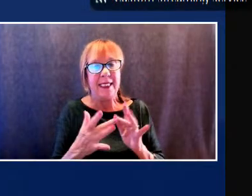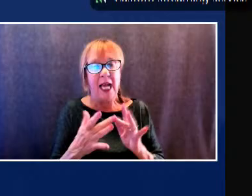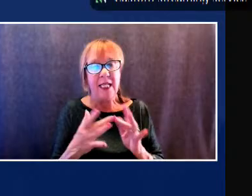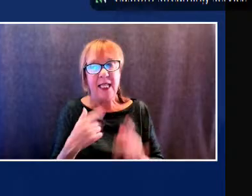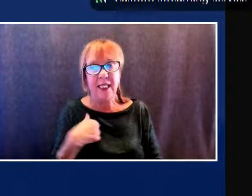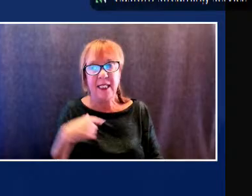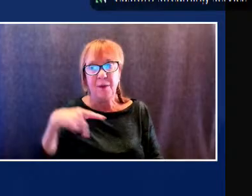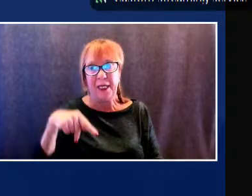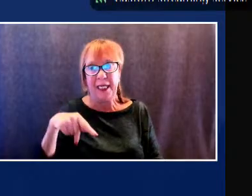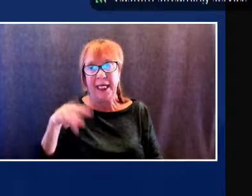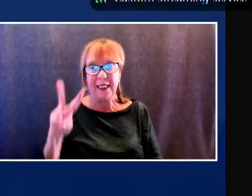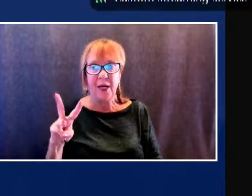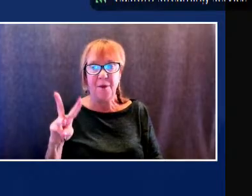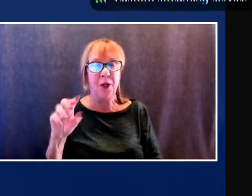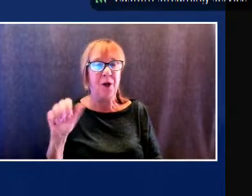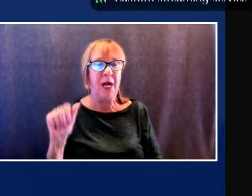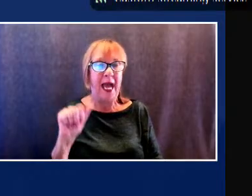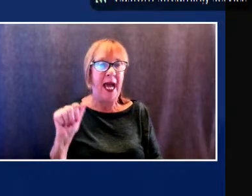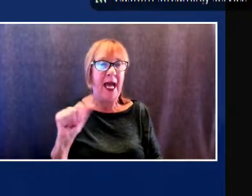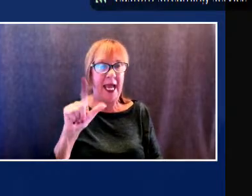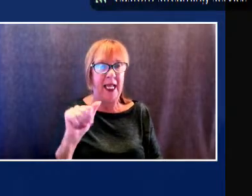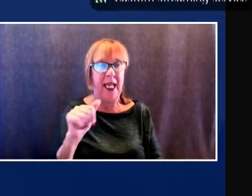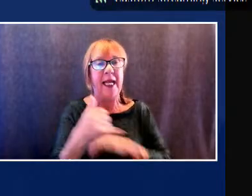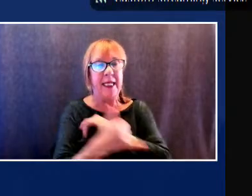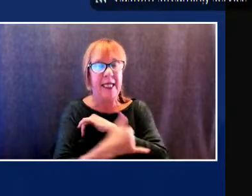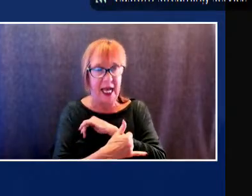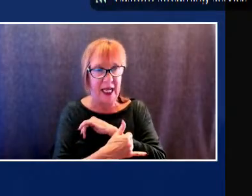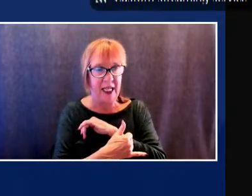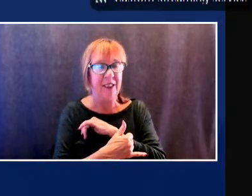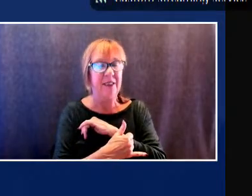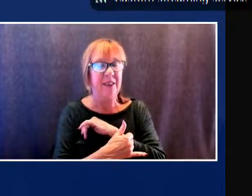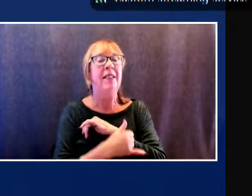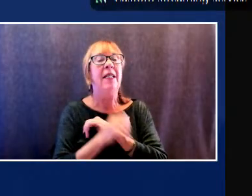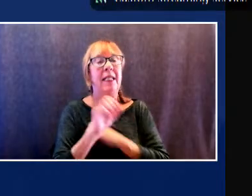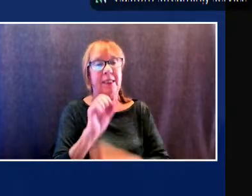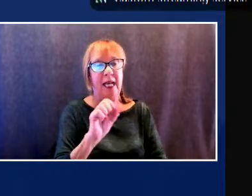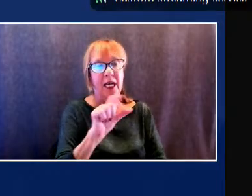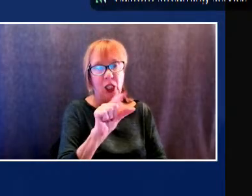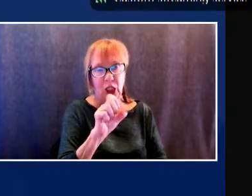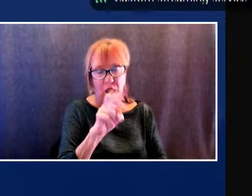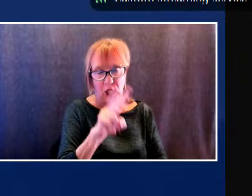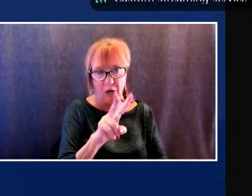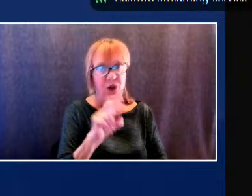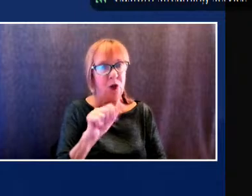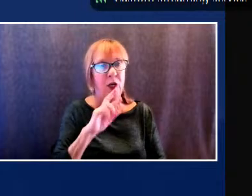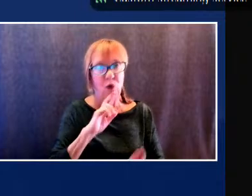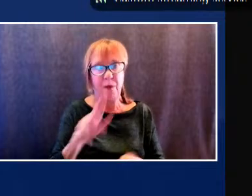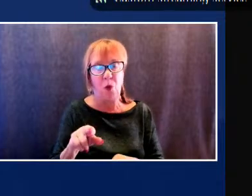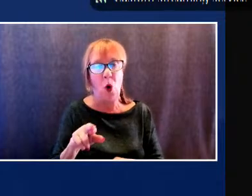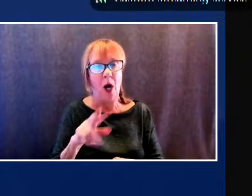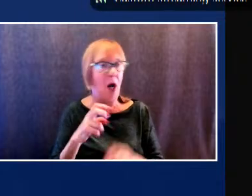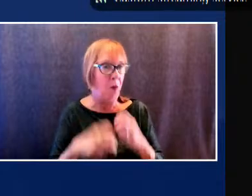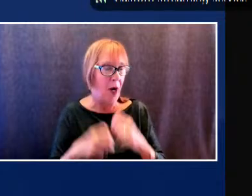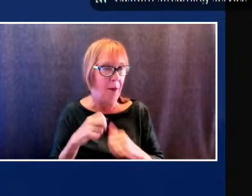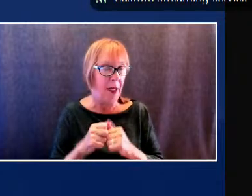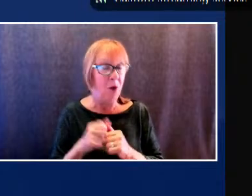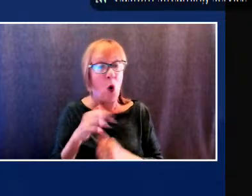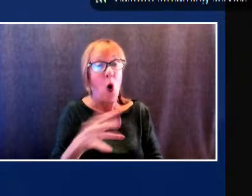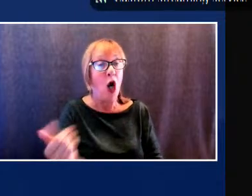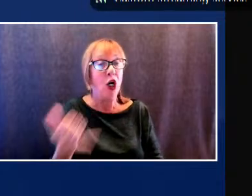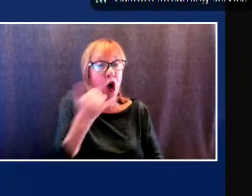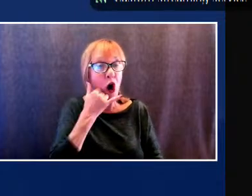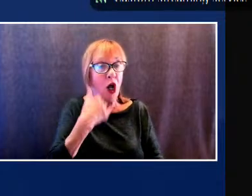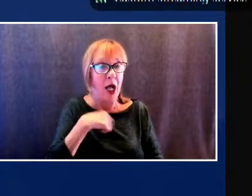pw.lacounty.gov. You can report a problem. It's right on our landing page at pw.lacounty.gov, report a problem. Or you can call our